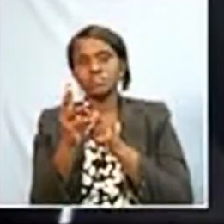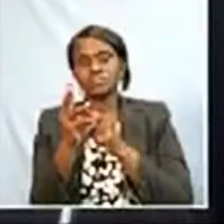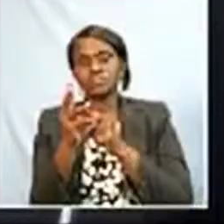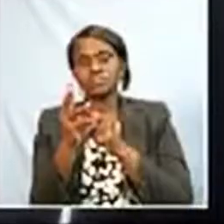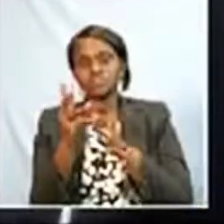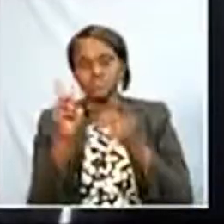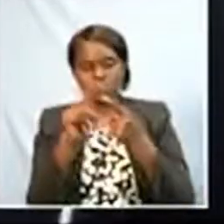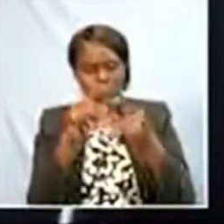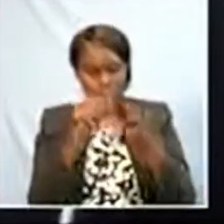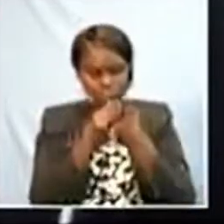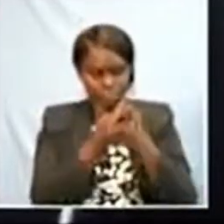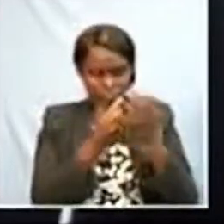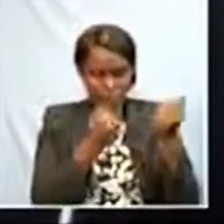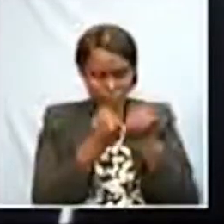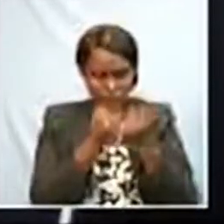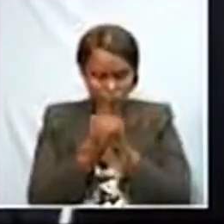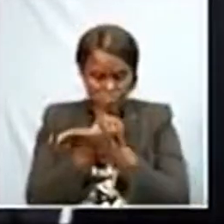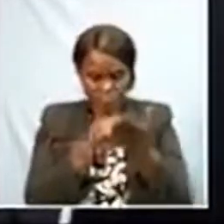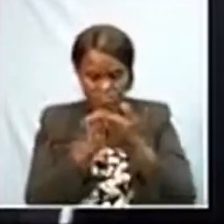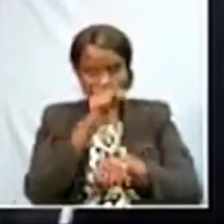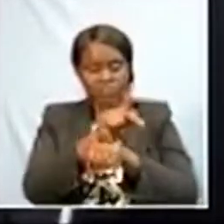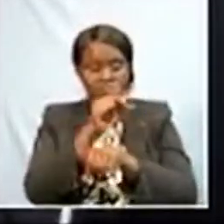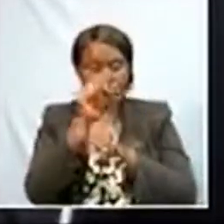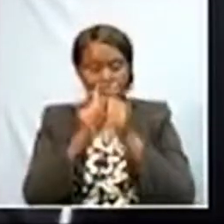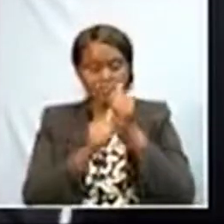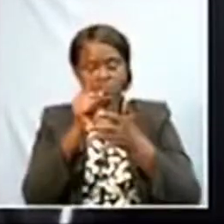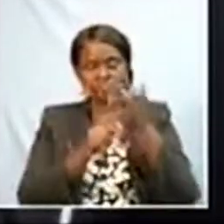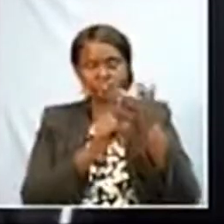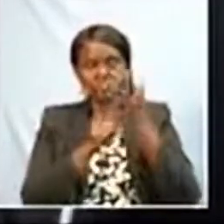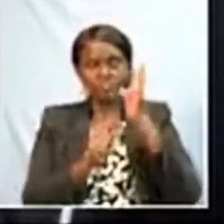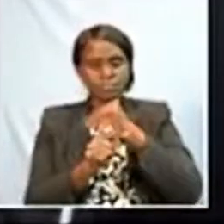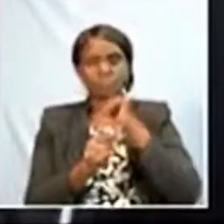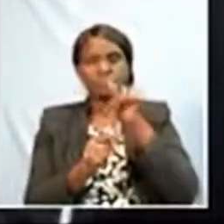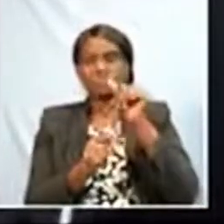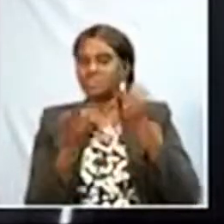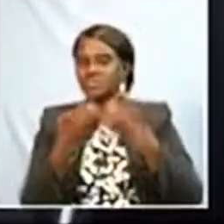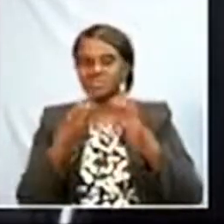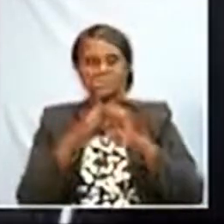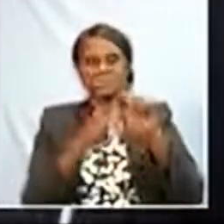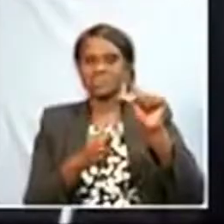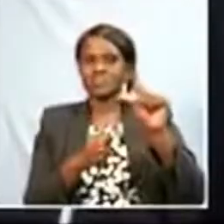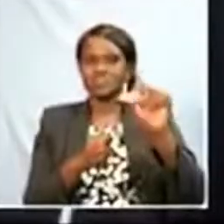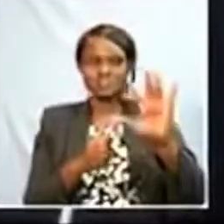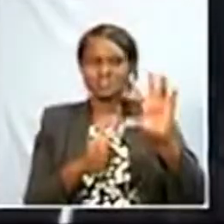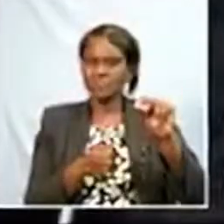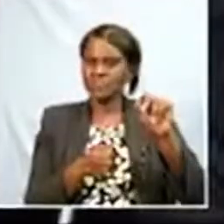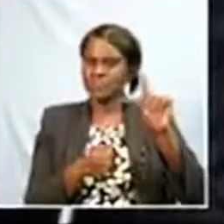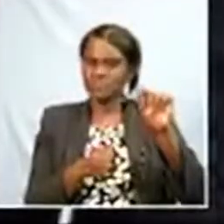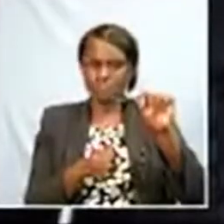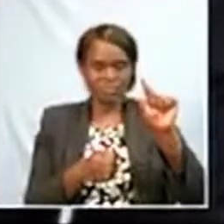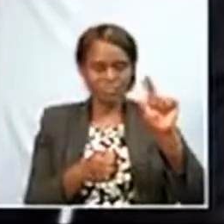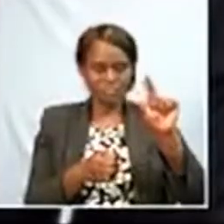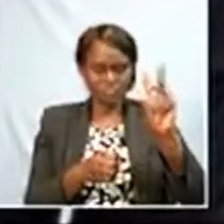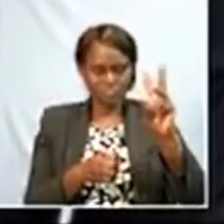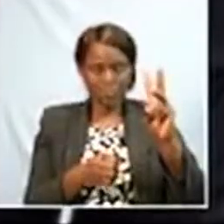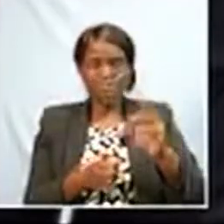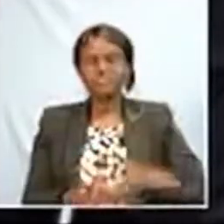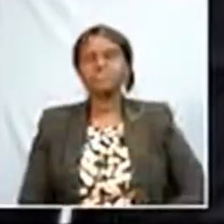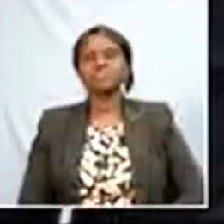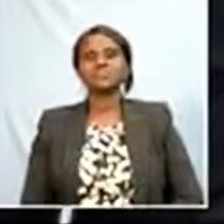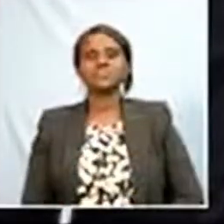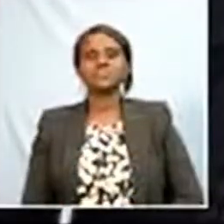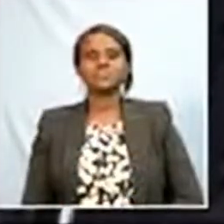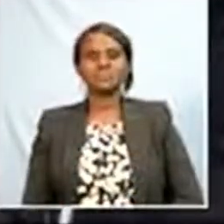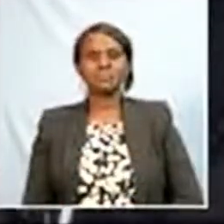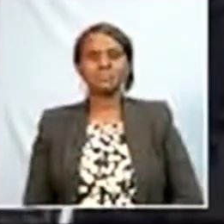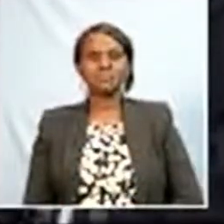to fund these projects that have terminated. Not even 2025. No, not 2025. 2026.